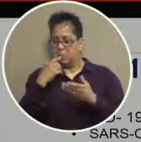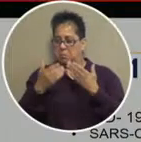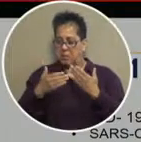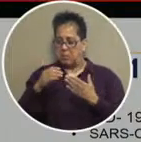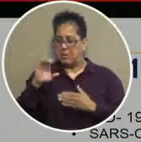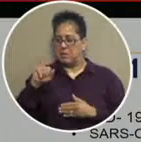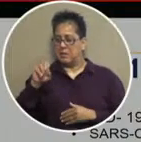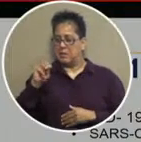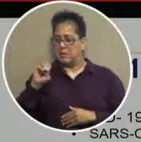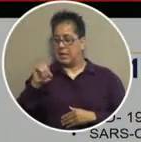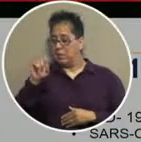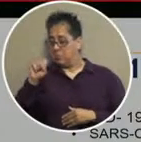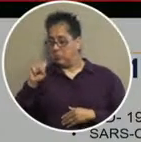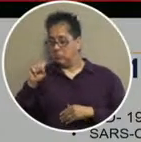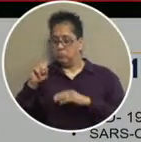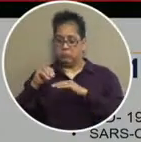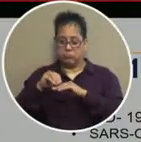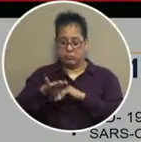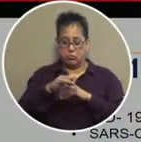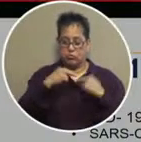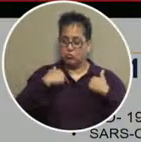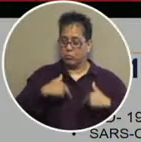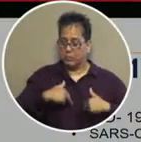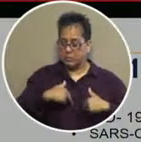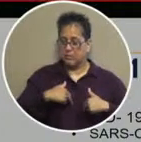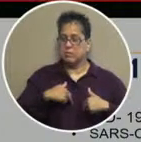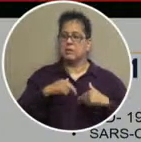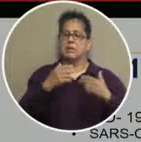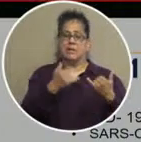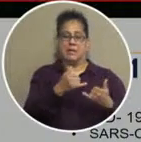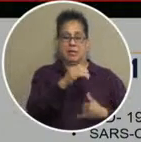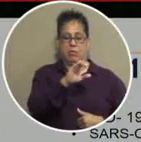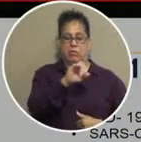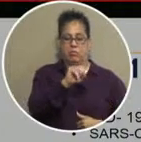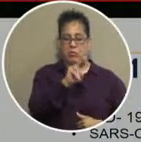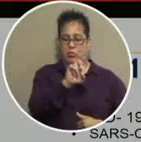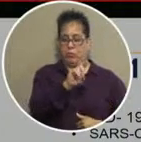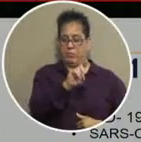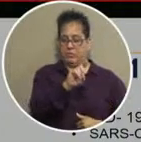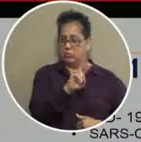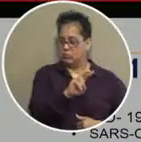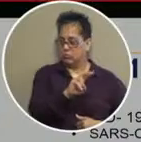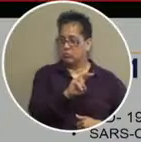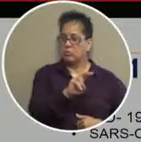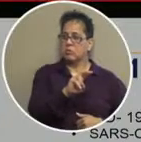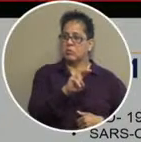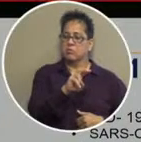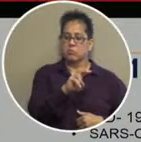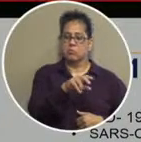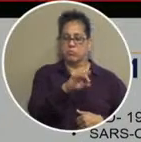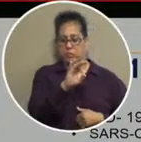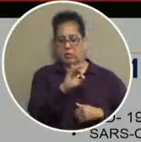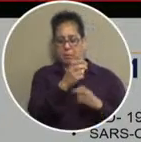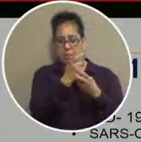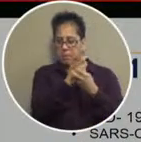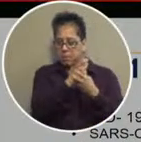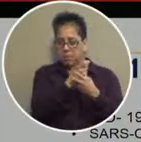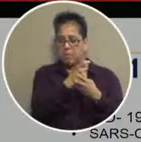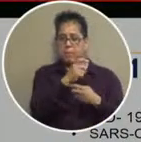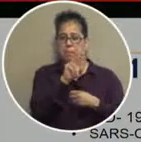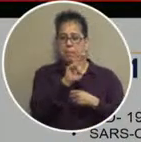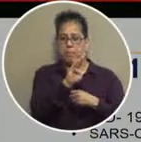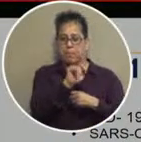the humans. And we have now the SARS-CoV-2 that we have found in bats,